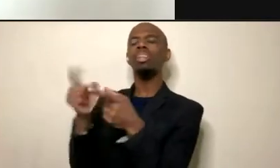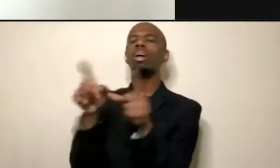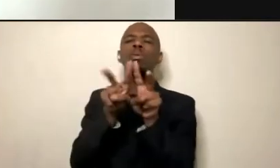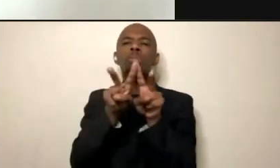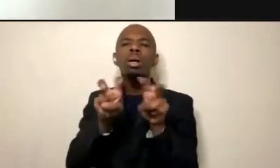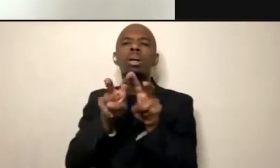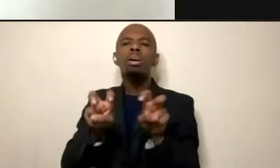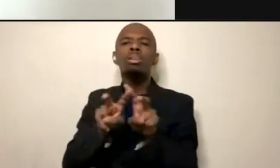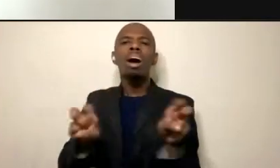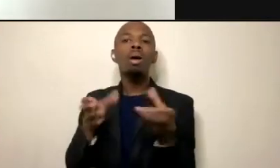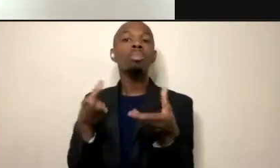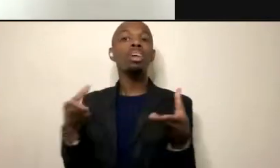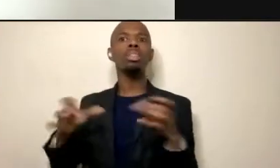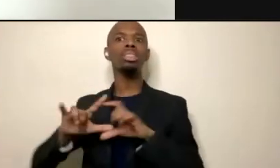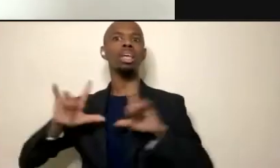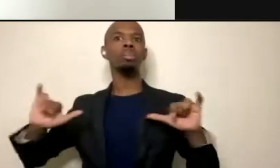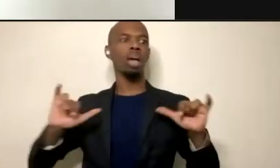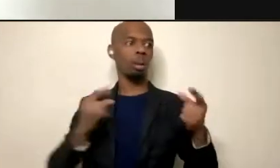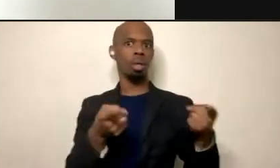like removing the fourth wall.